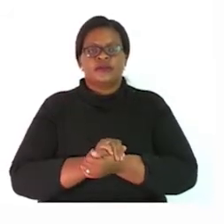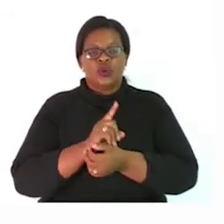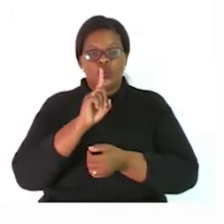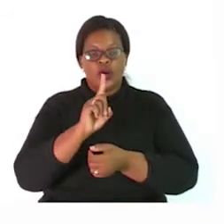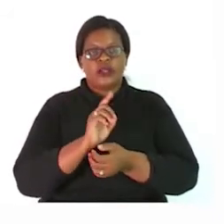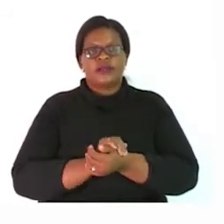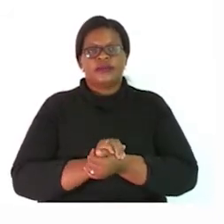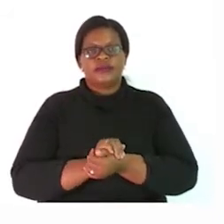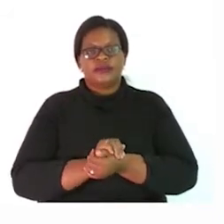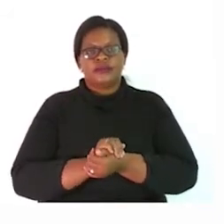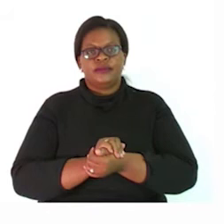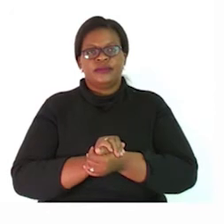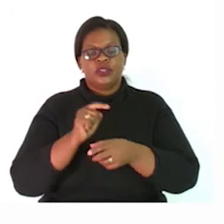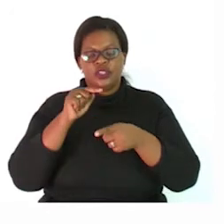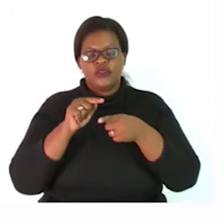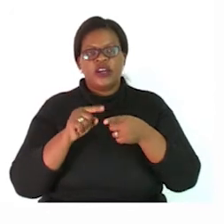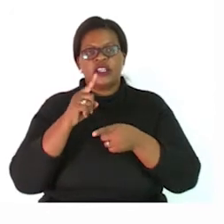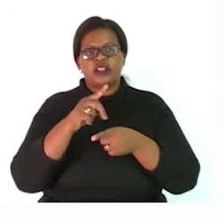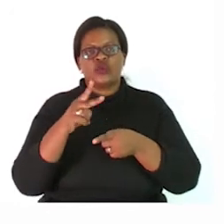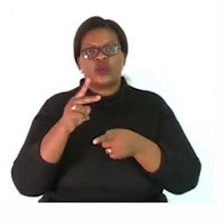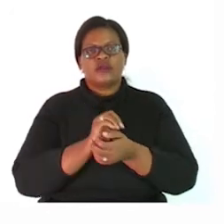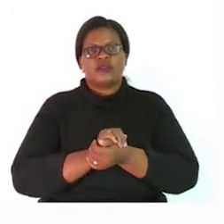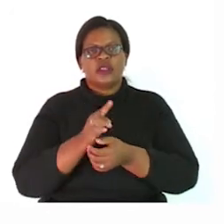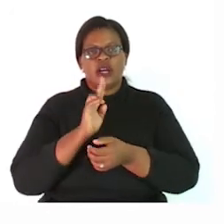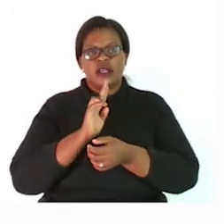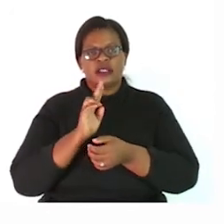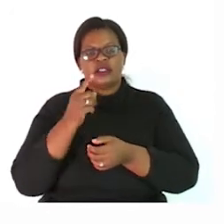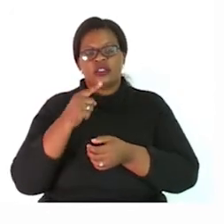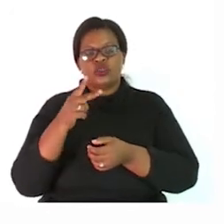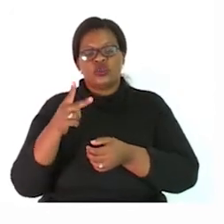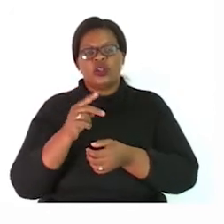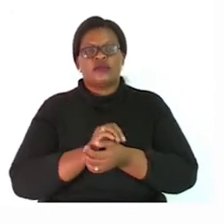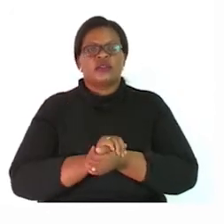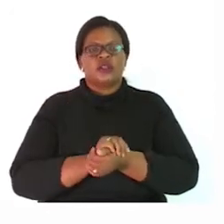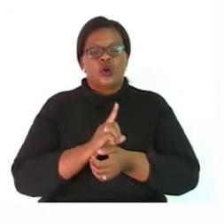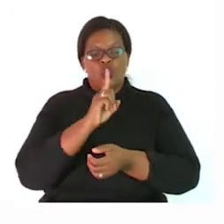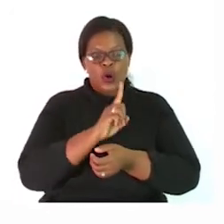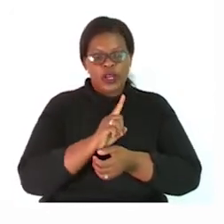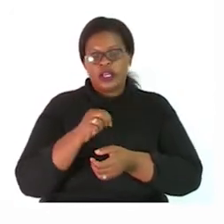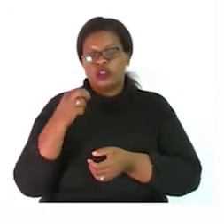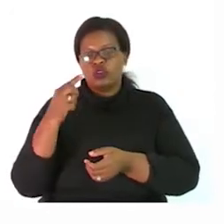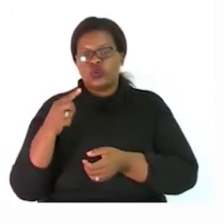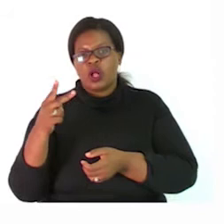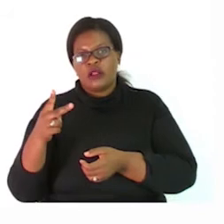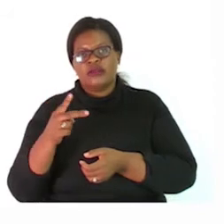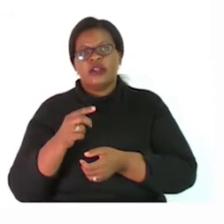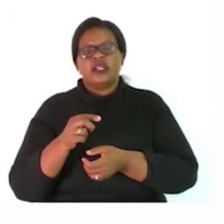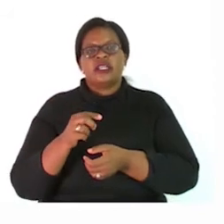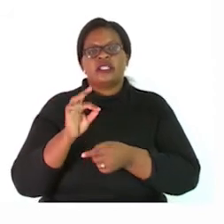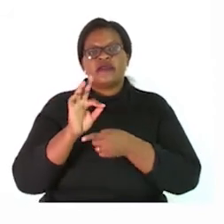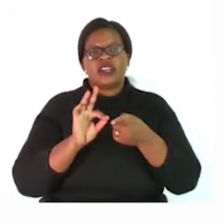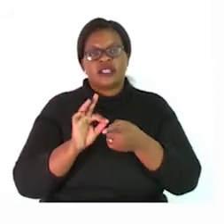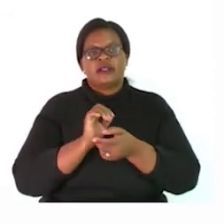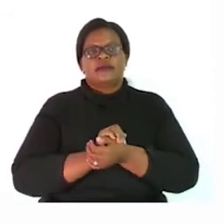1 divide into 12 times. So 1 is a factor of 12 as